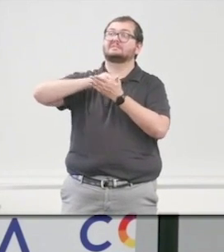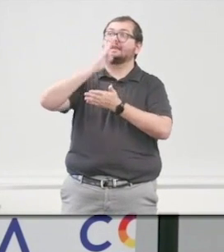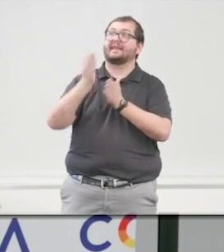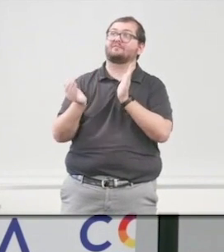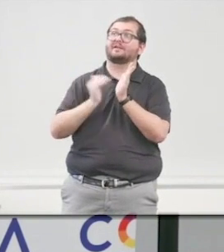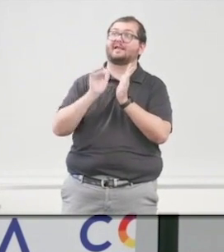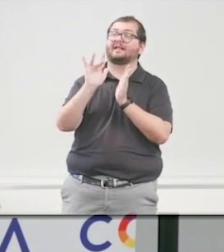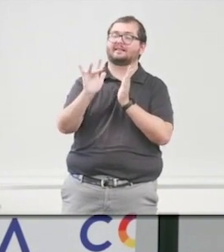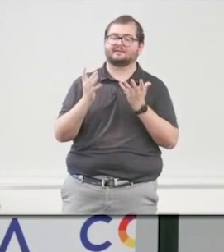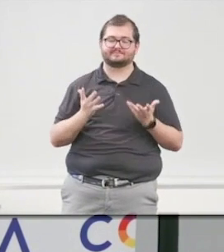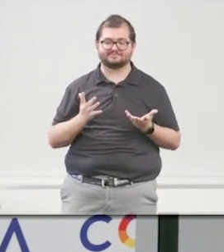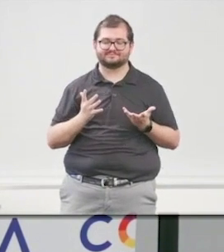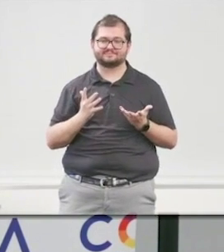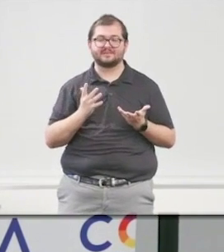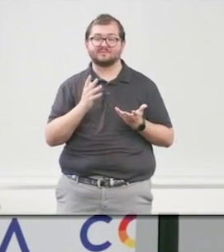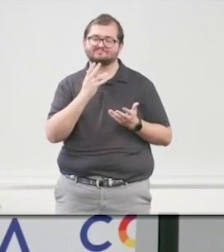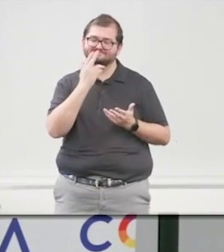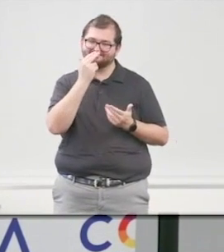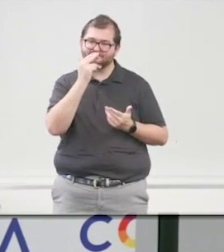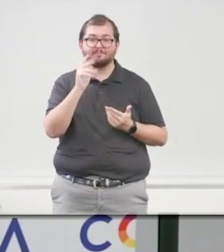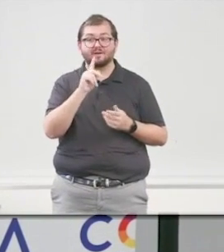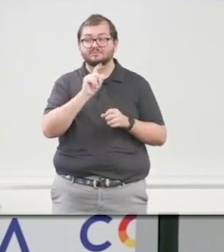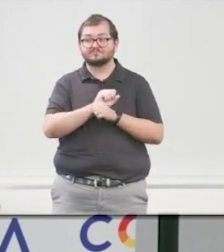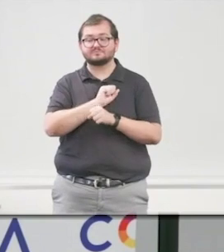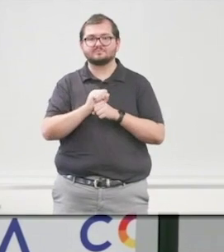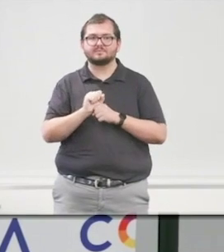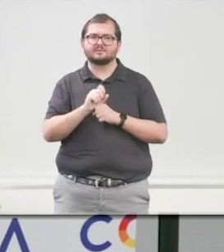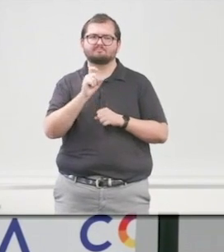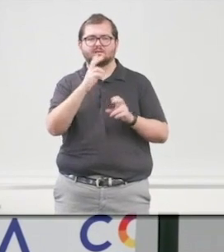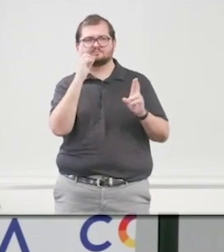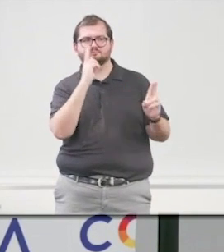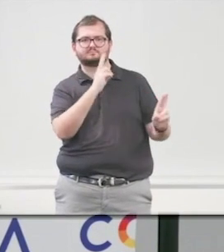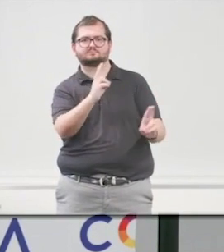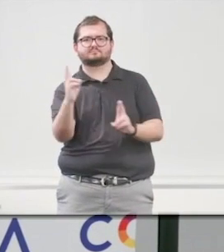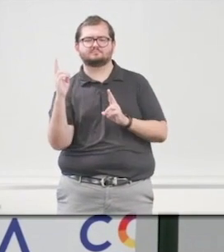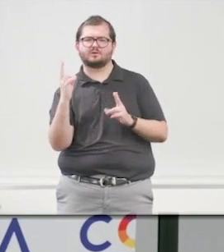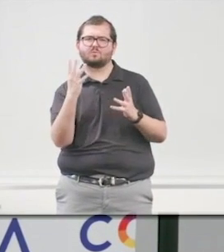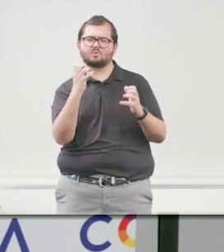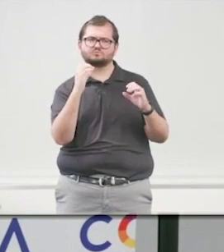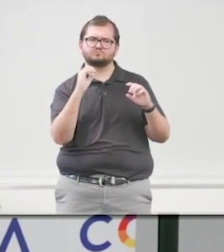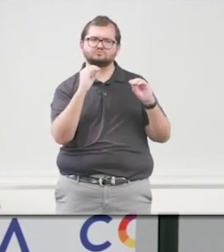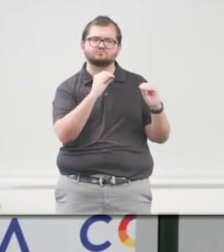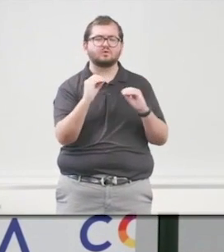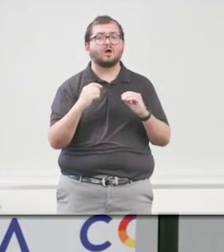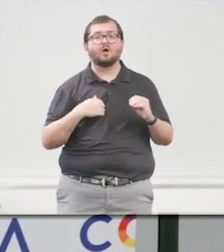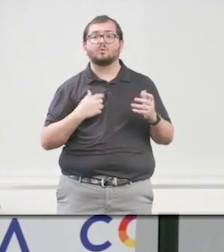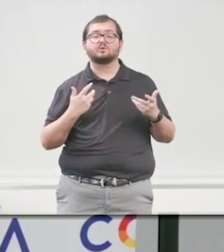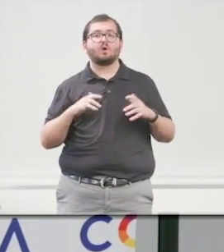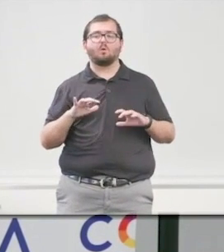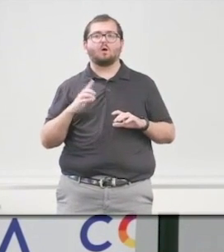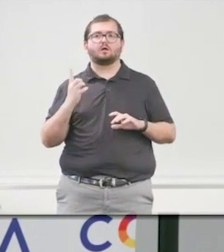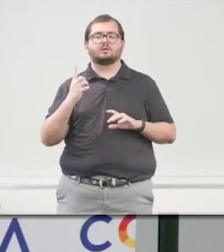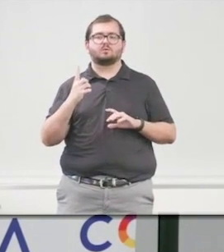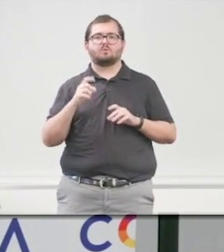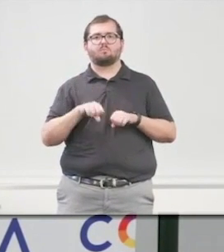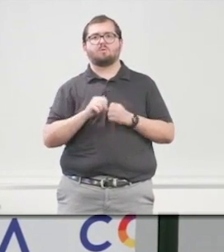very basic way in educating and armoring our staff to ensure that we're not held hostage, that our systems